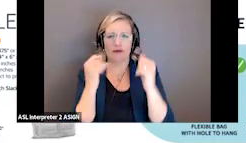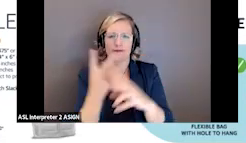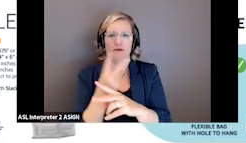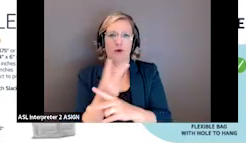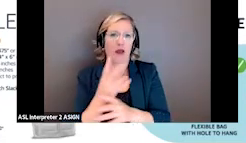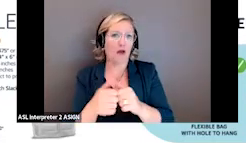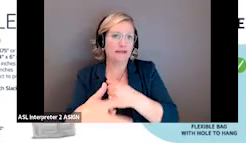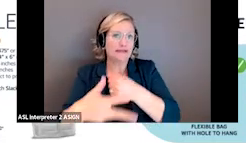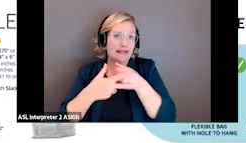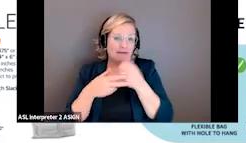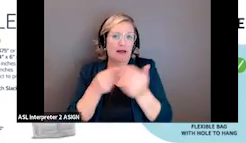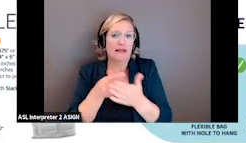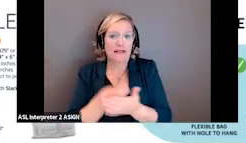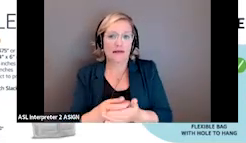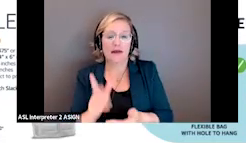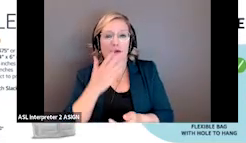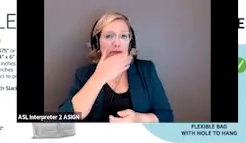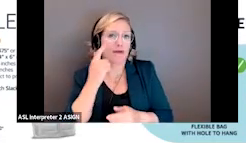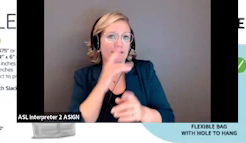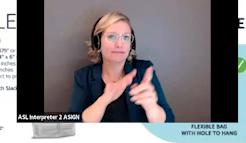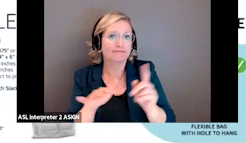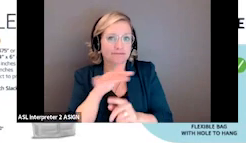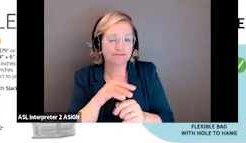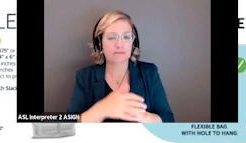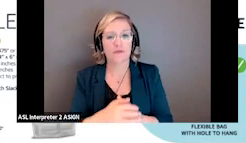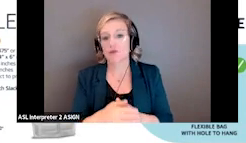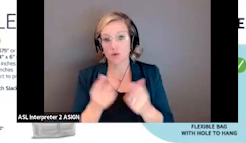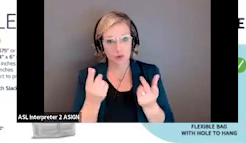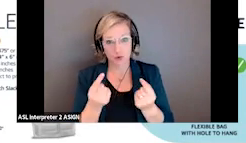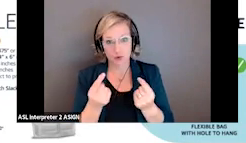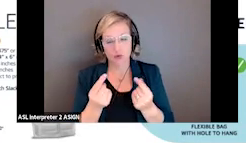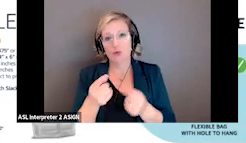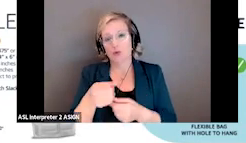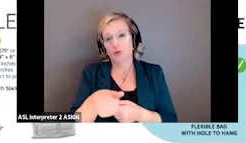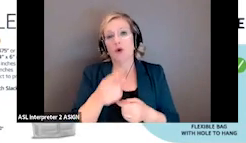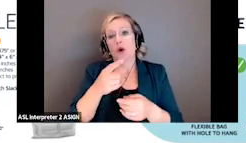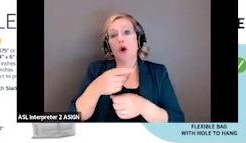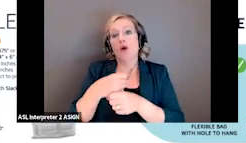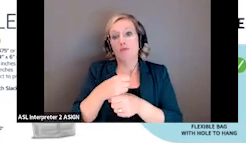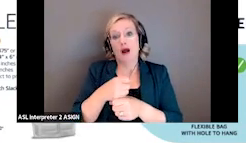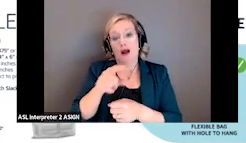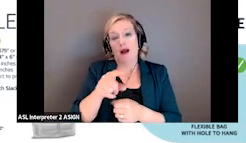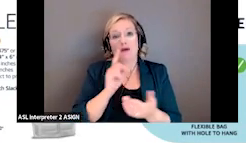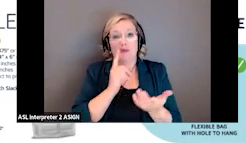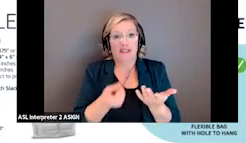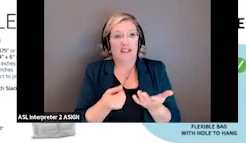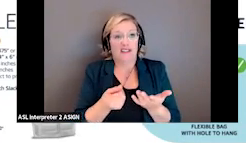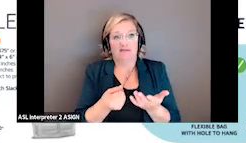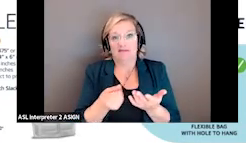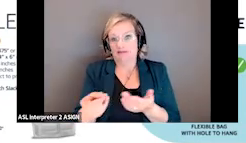can get those products approved for the program, and you can save 5 cents